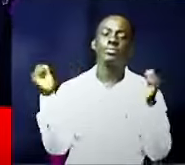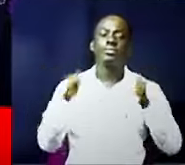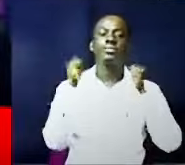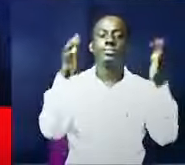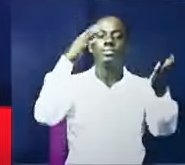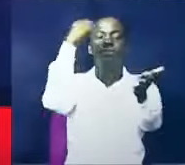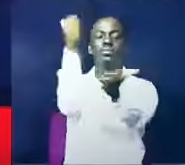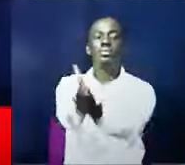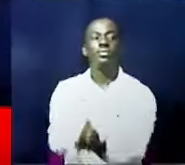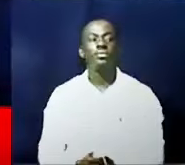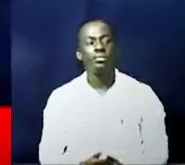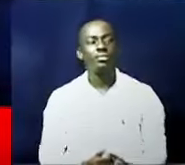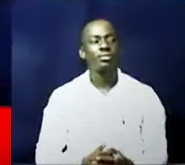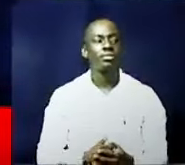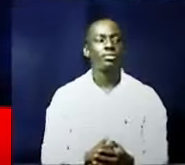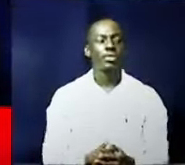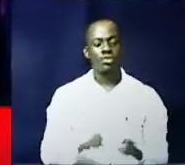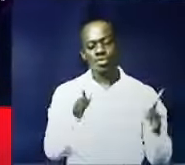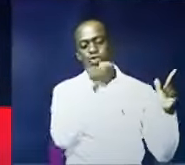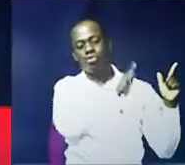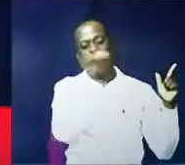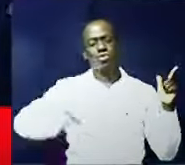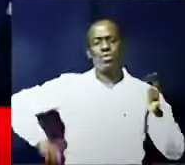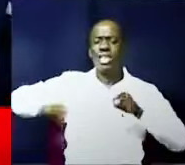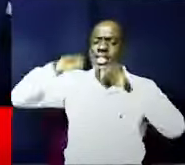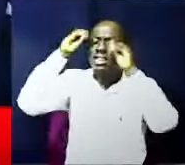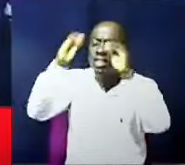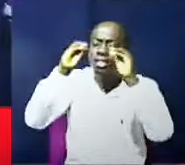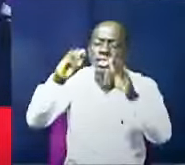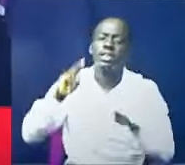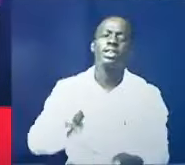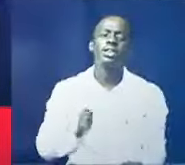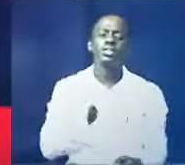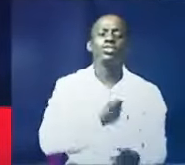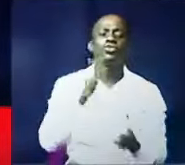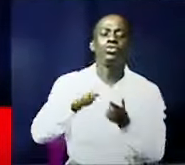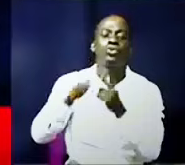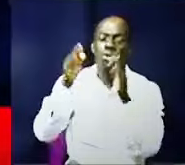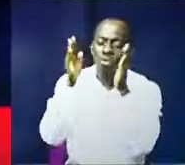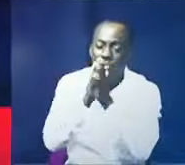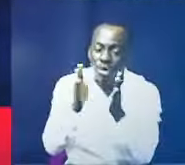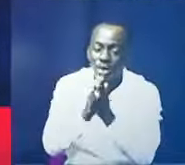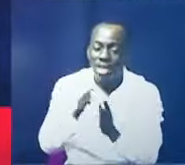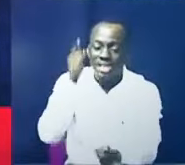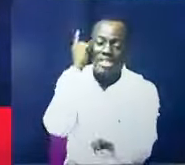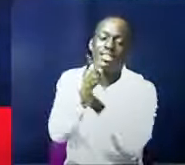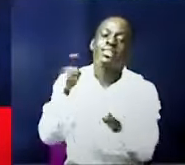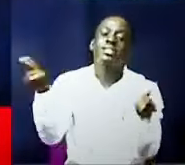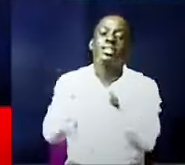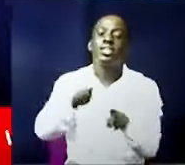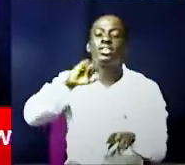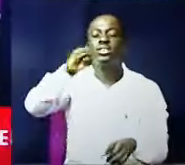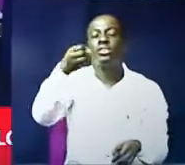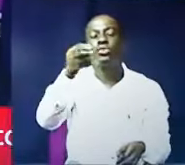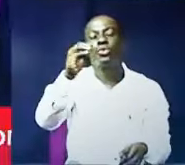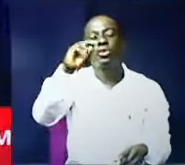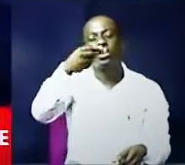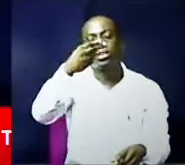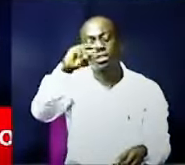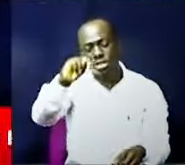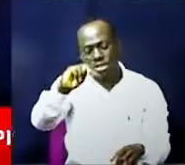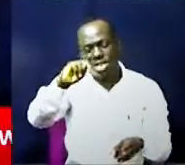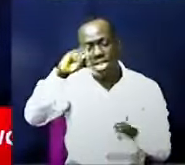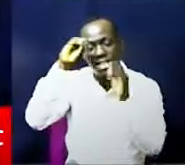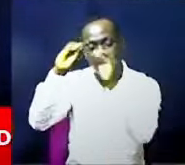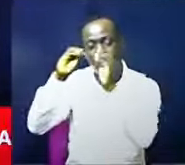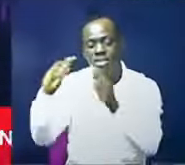Hallelujah. Amen. Lord, teach us to pray. Oh, Erade, say in Bible. Just as John taught us to pray. Said dear Yohane, etrene siyafo.